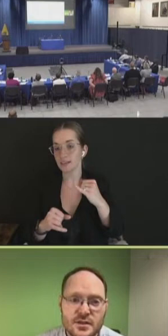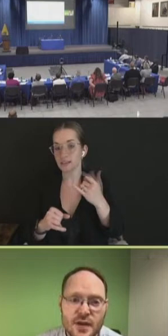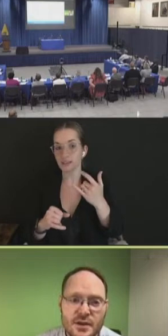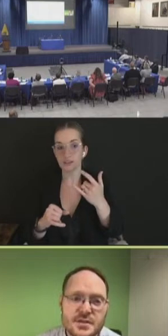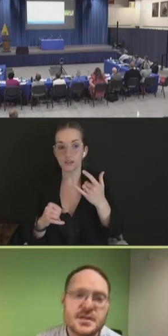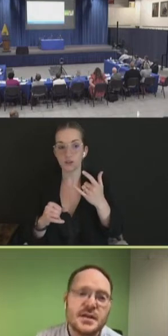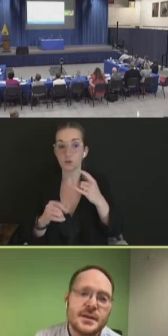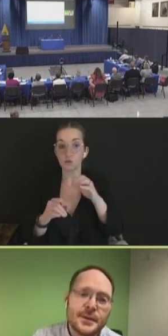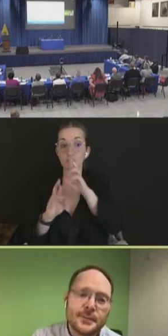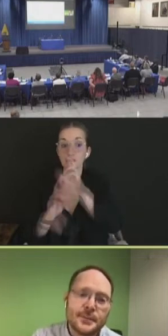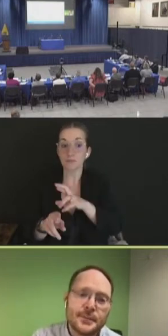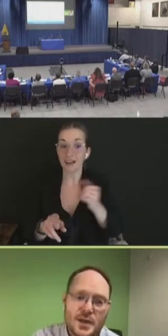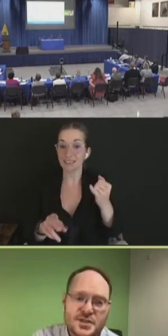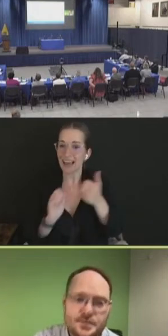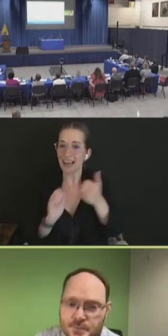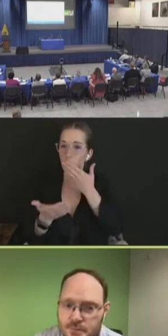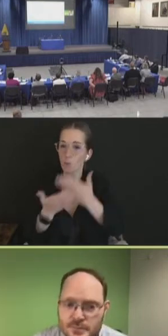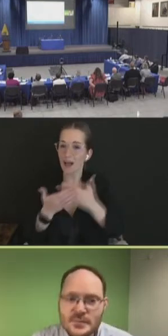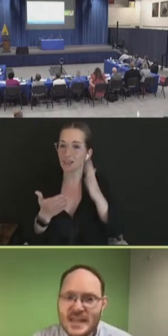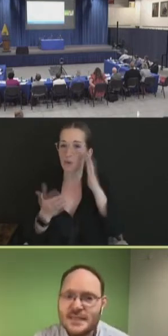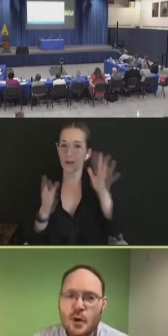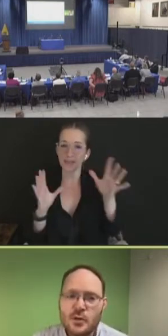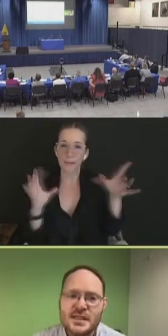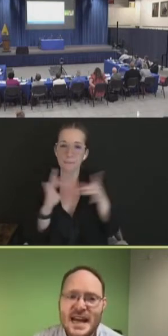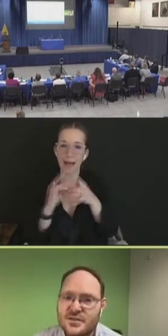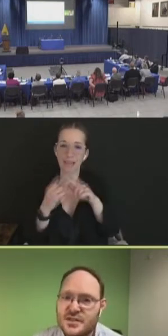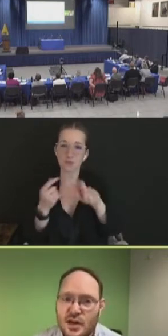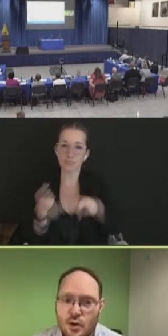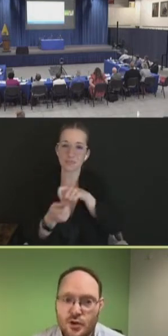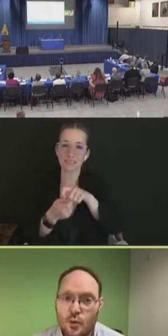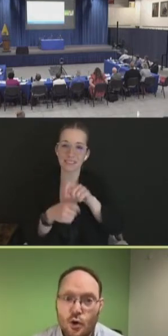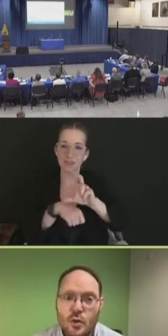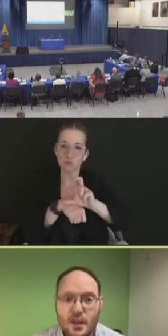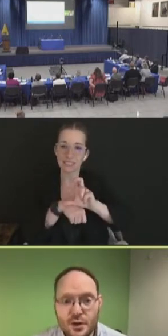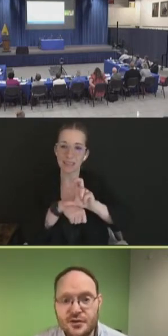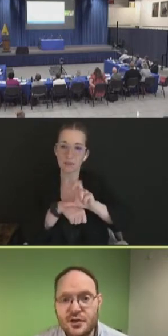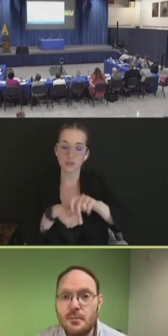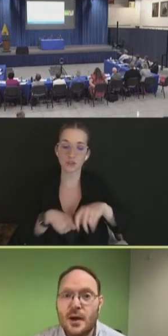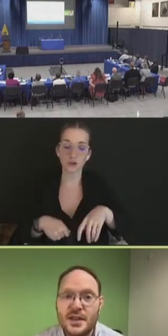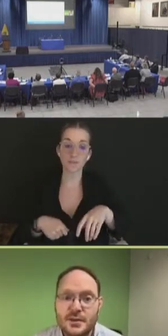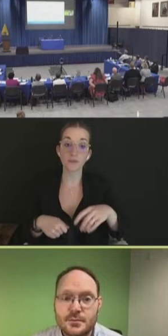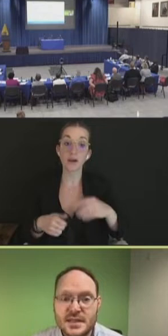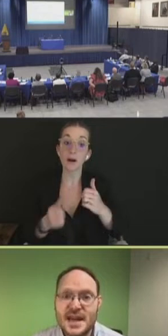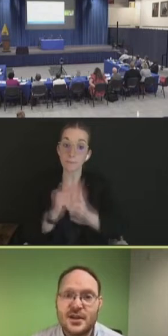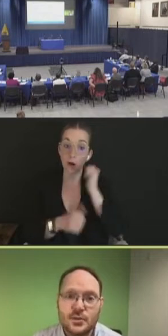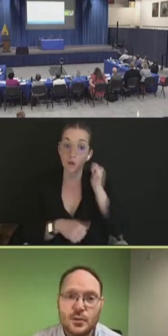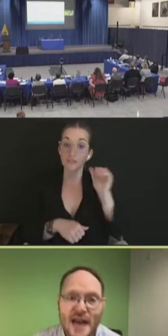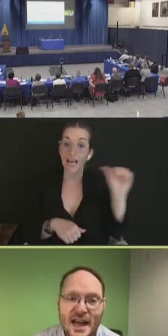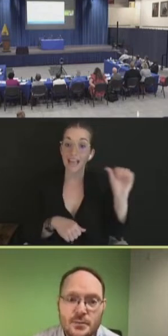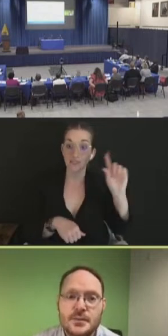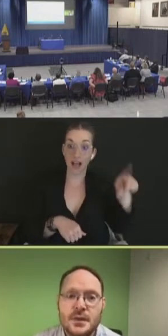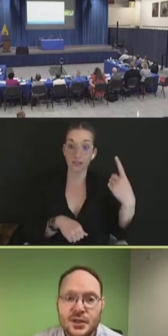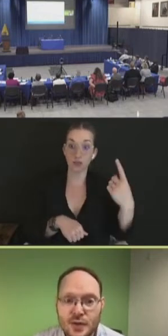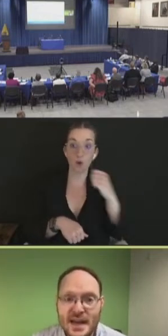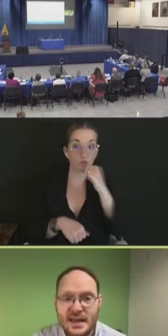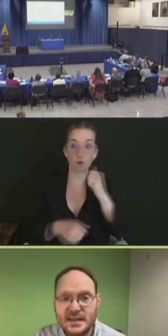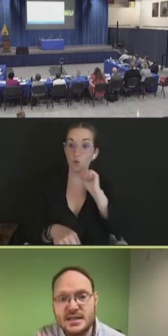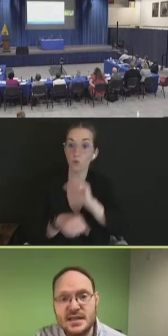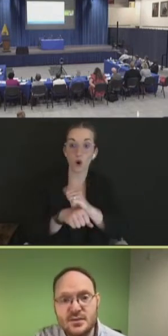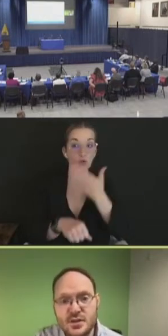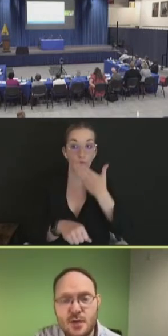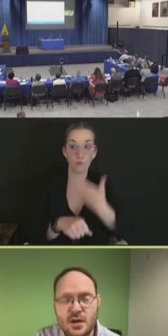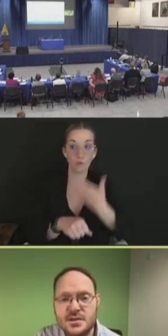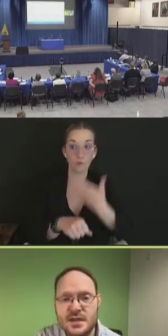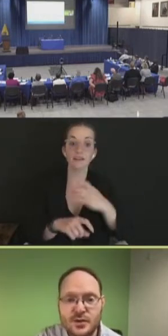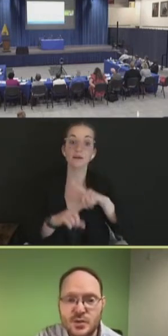related to the virus in question. And most of the adjuvants alone don't work well, but if you combine them together with alum, you get a